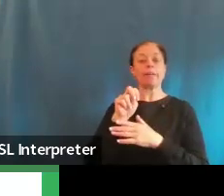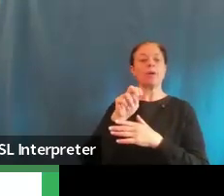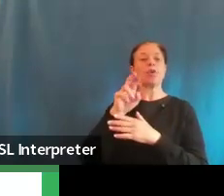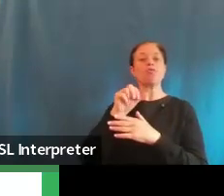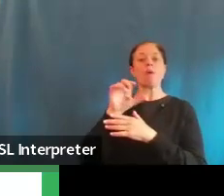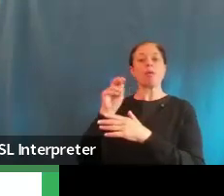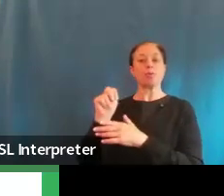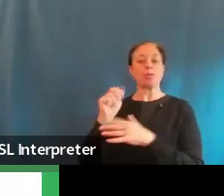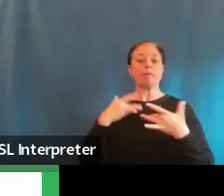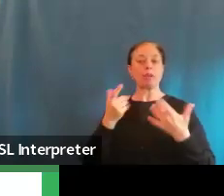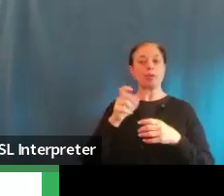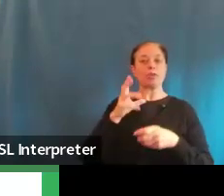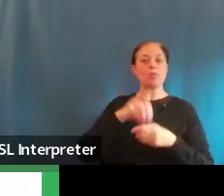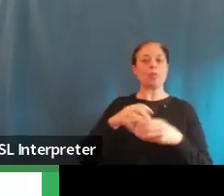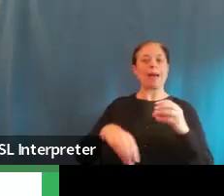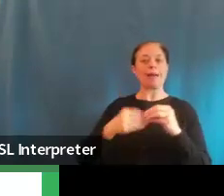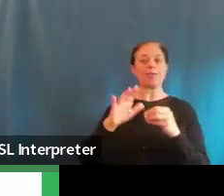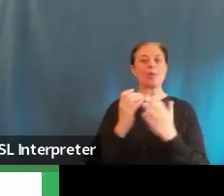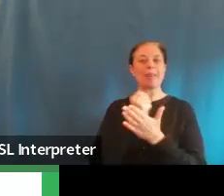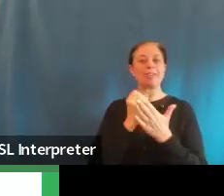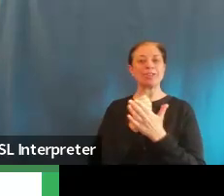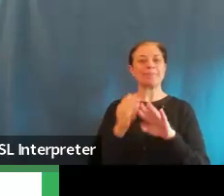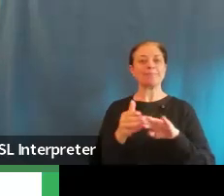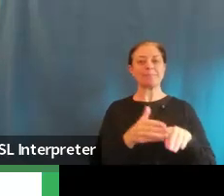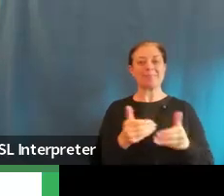to add to your collection. Next slide, please.